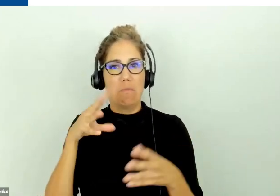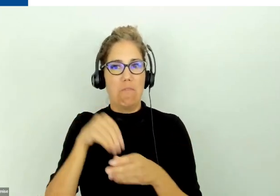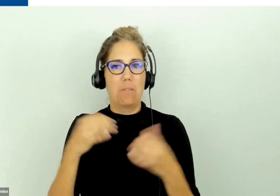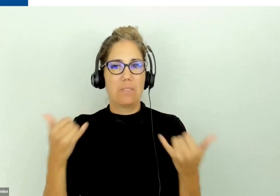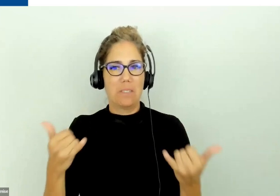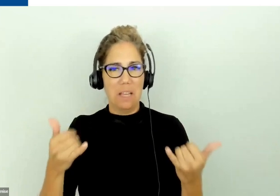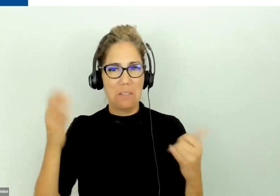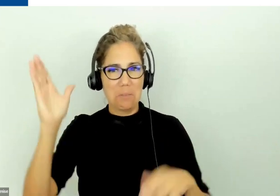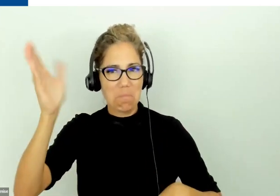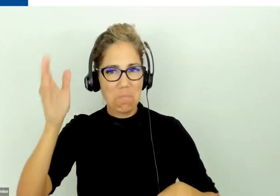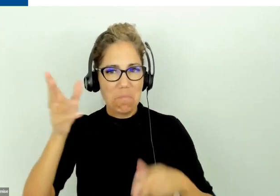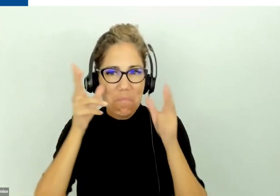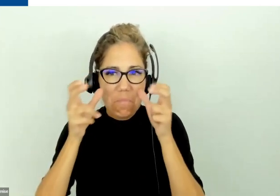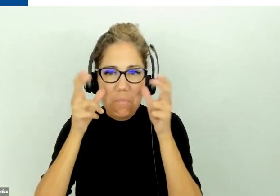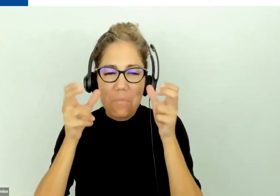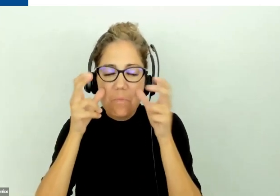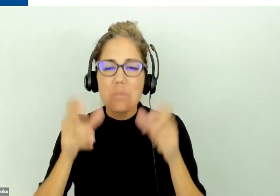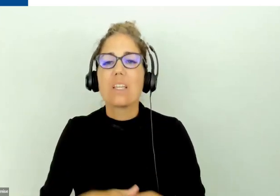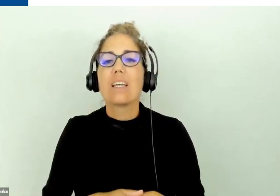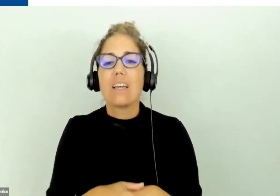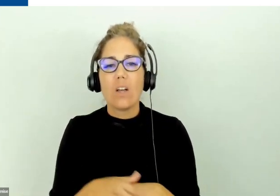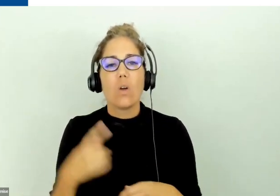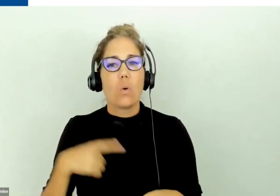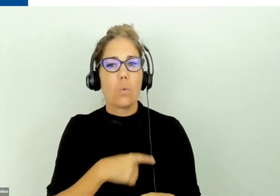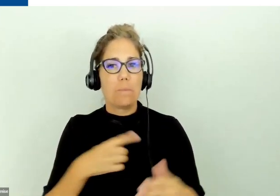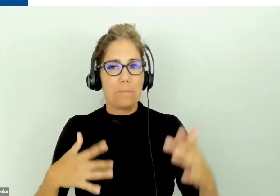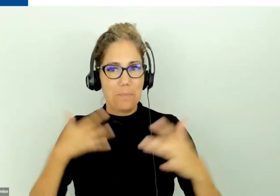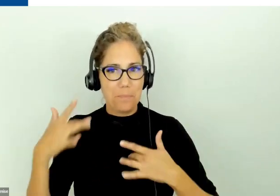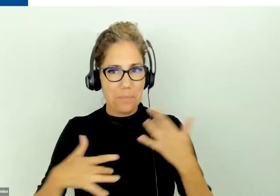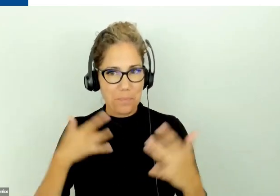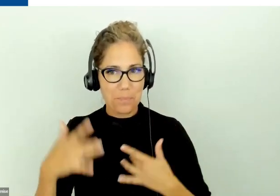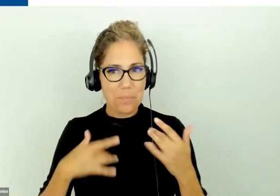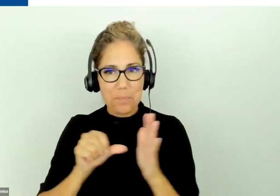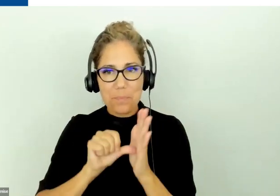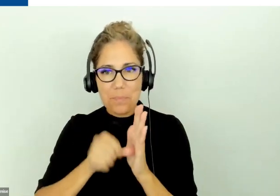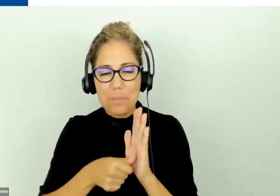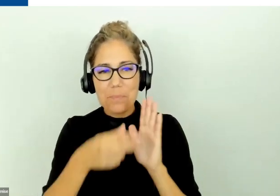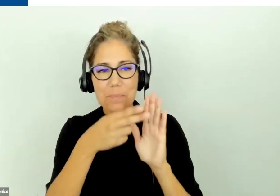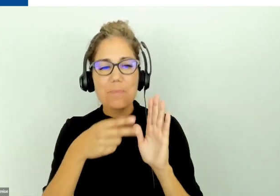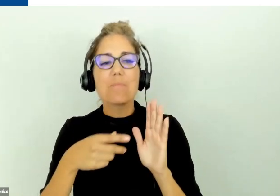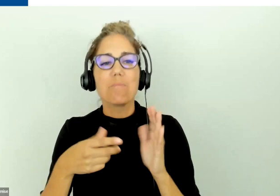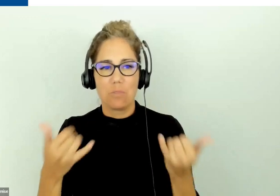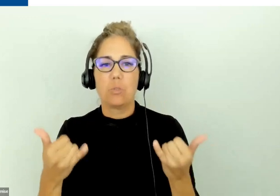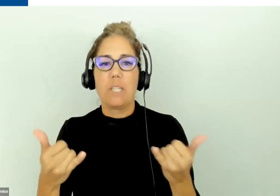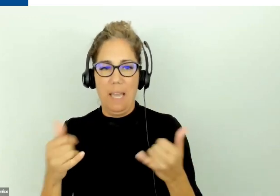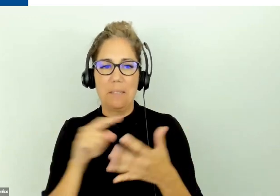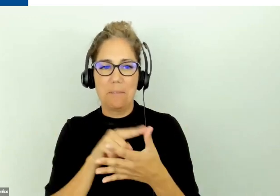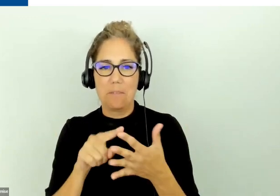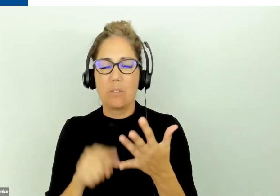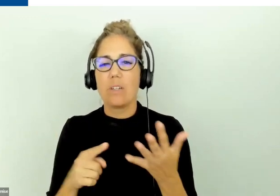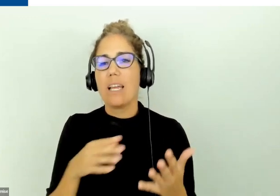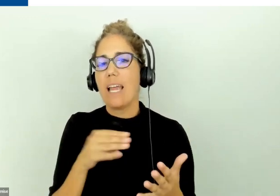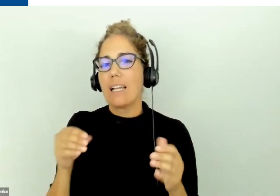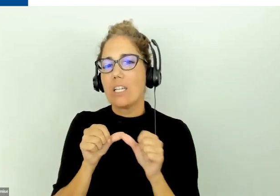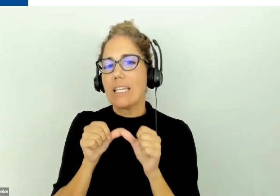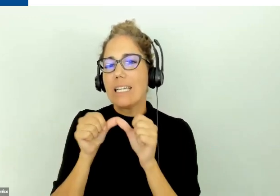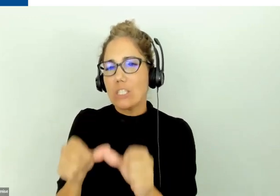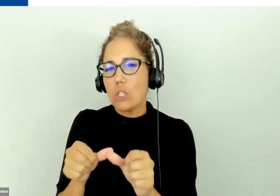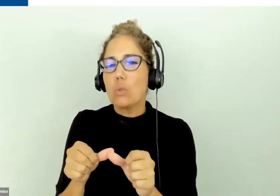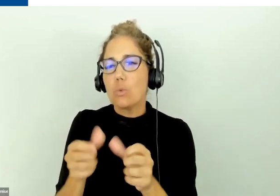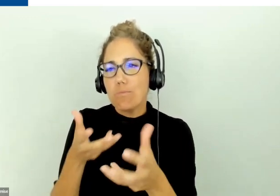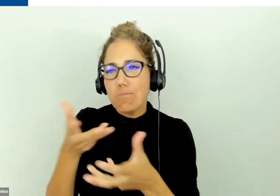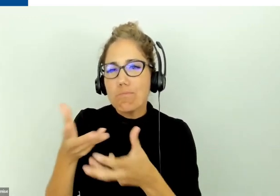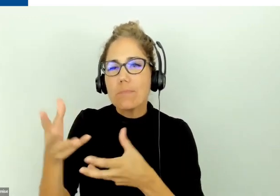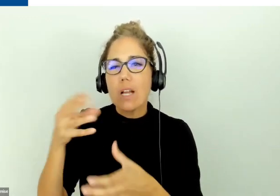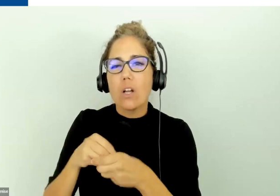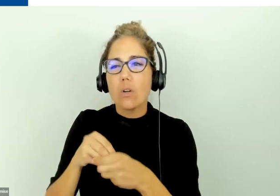about the strategic framework. We're excited to be able to share the highlights of the framework with you today and to continue to engage with all